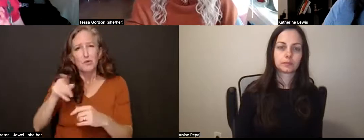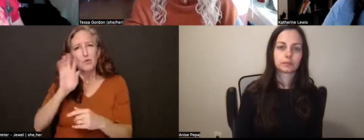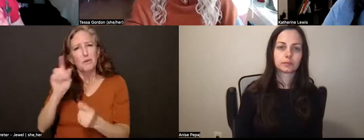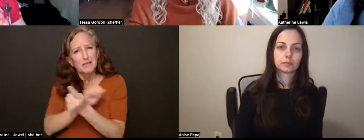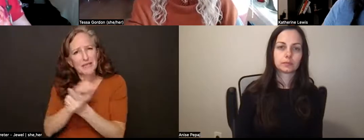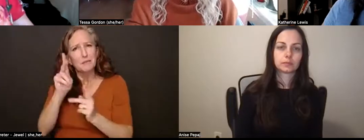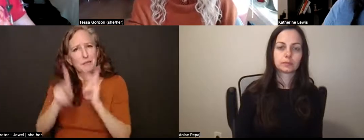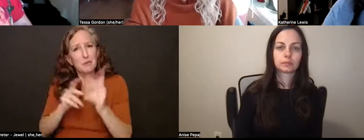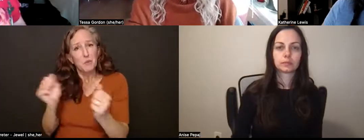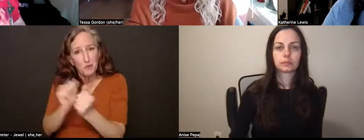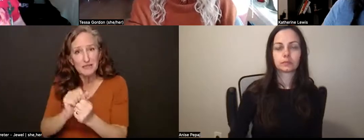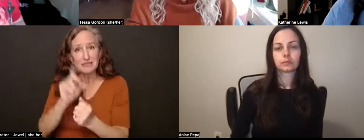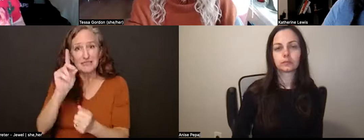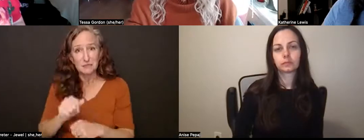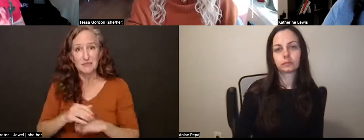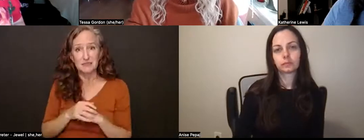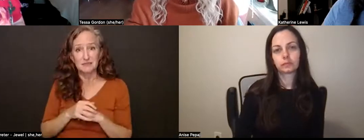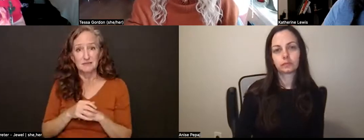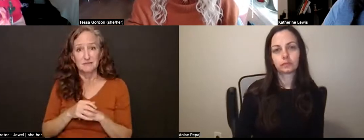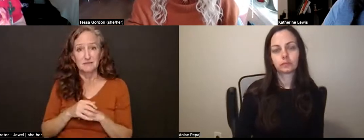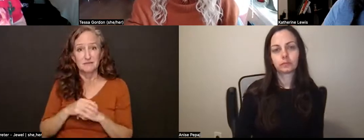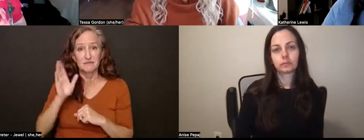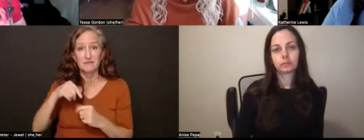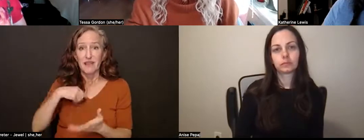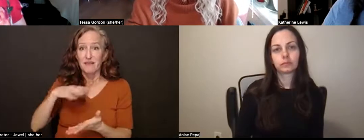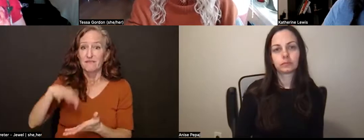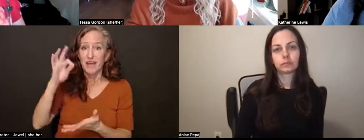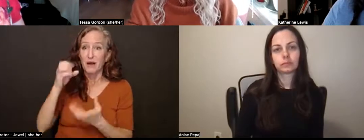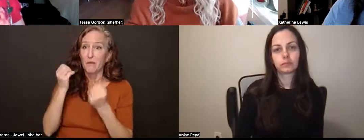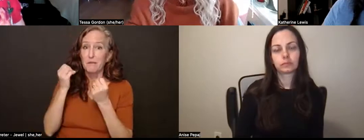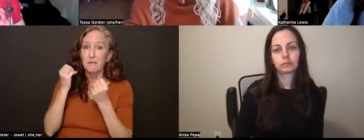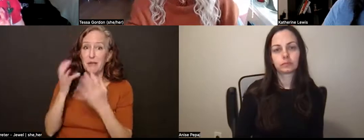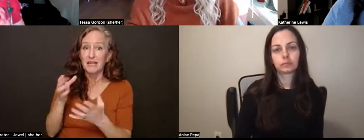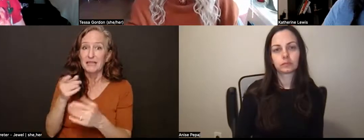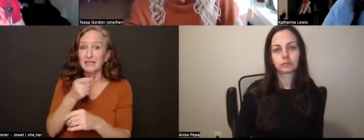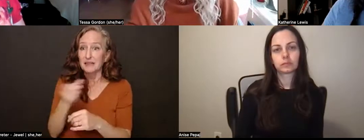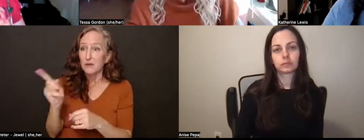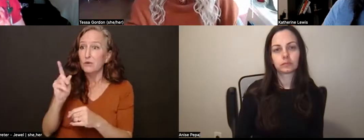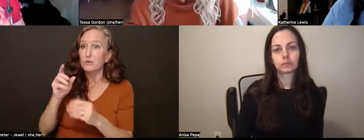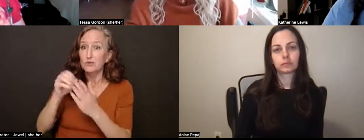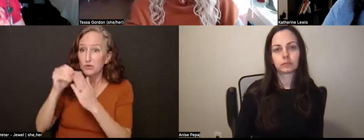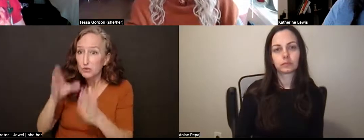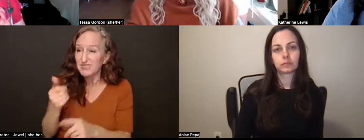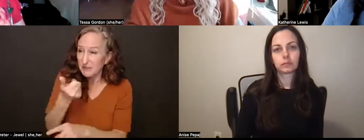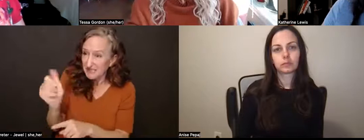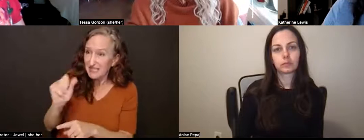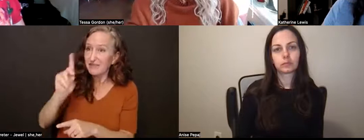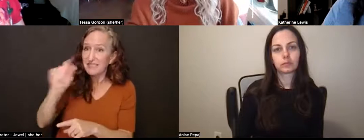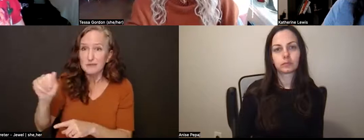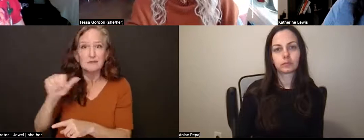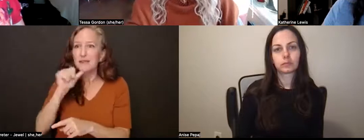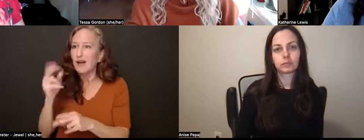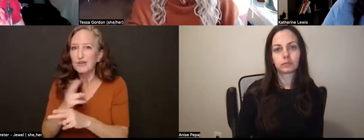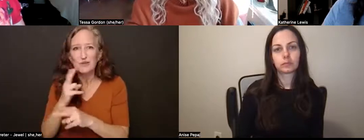found is there were students that weren't plugged into disability service that came and disclosed to me. And I wanted